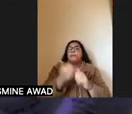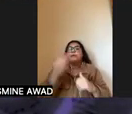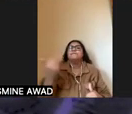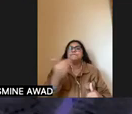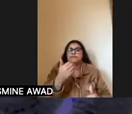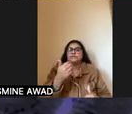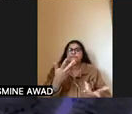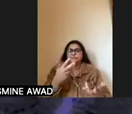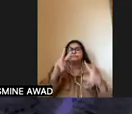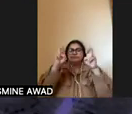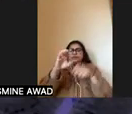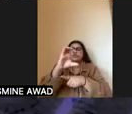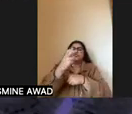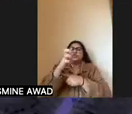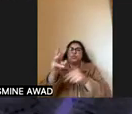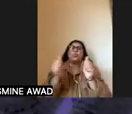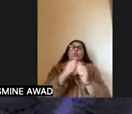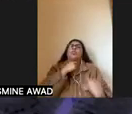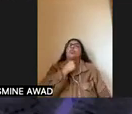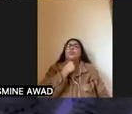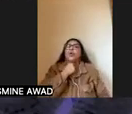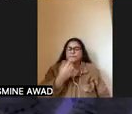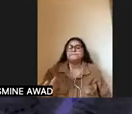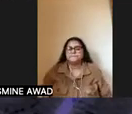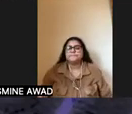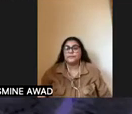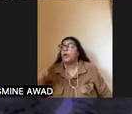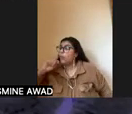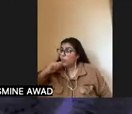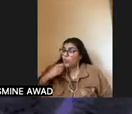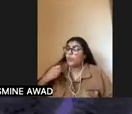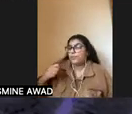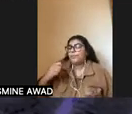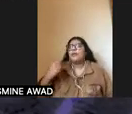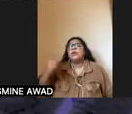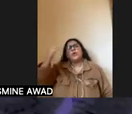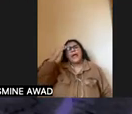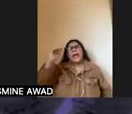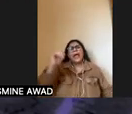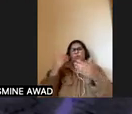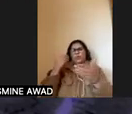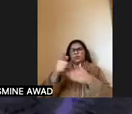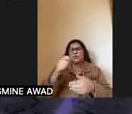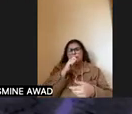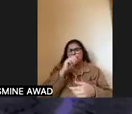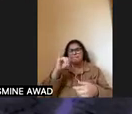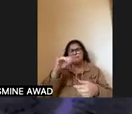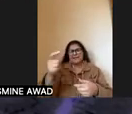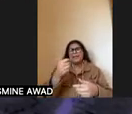their throats, if you will. Very cool. Yeah. Kory, do you know how close you are to your microphone? You're a little